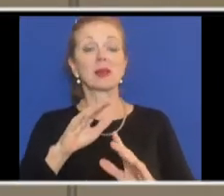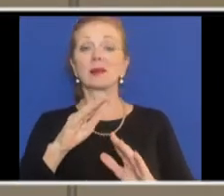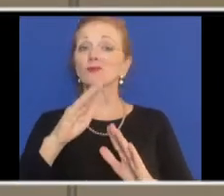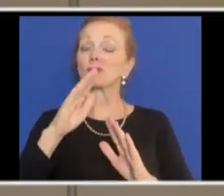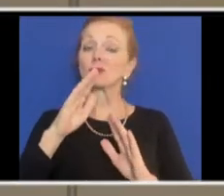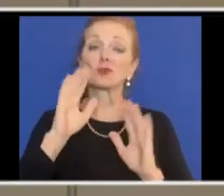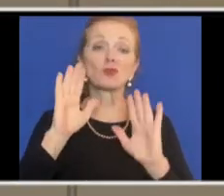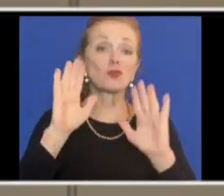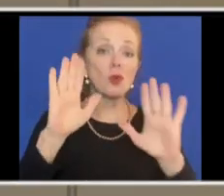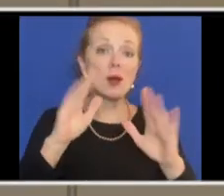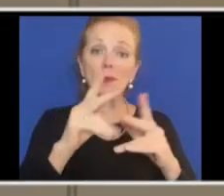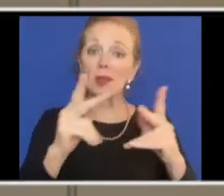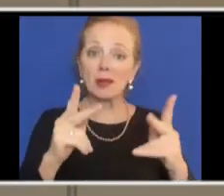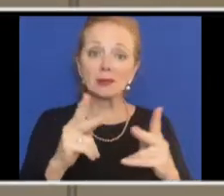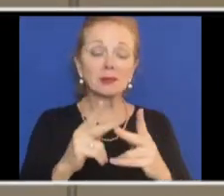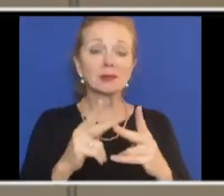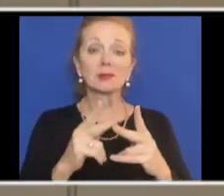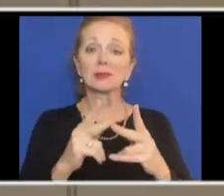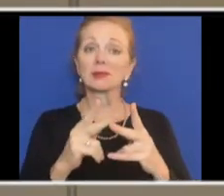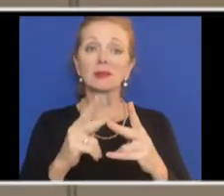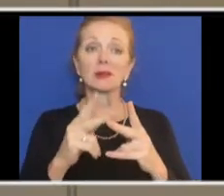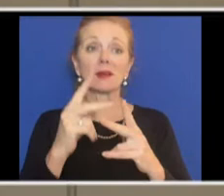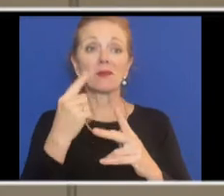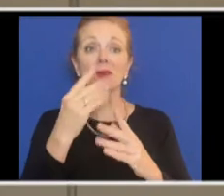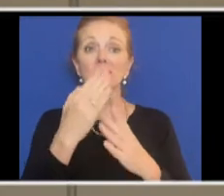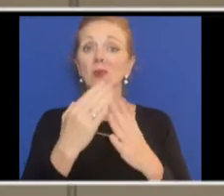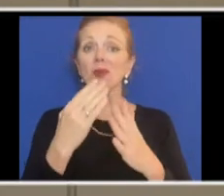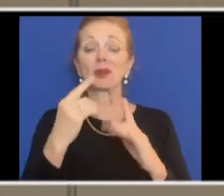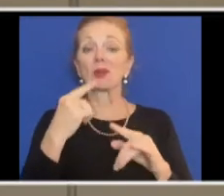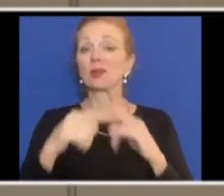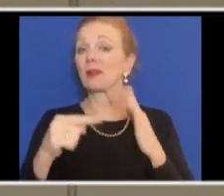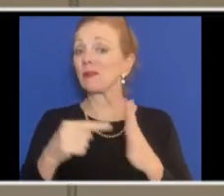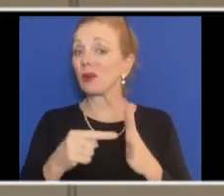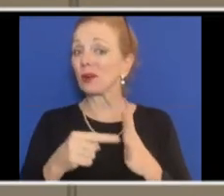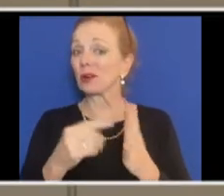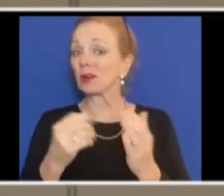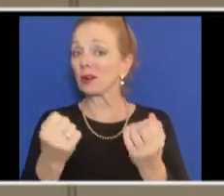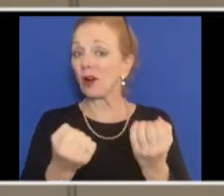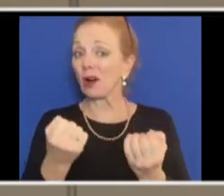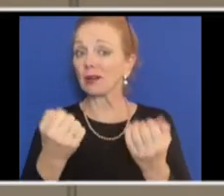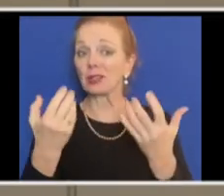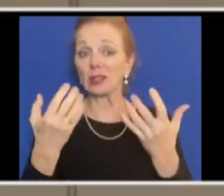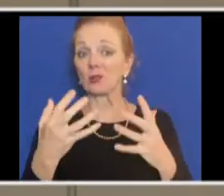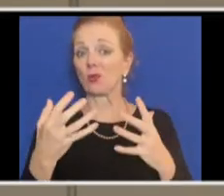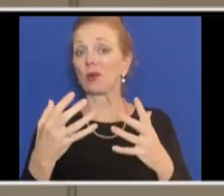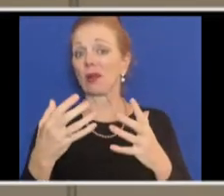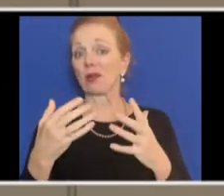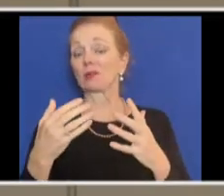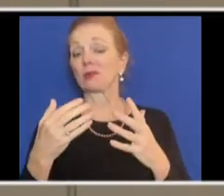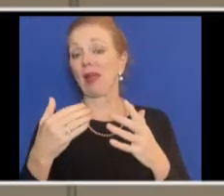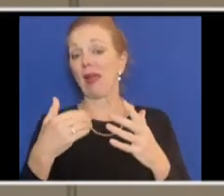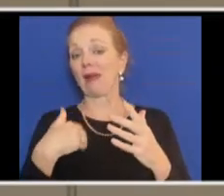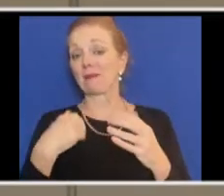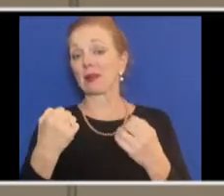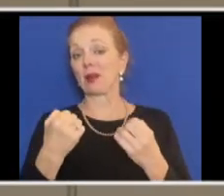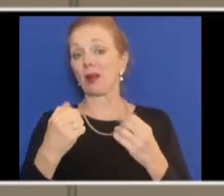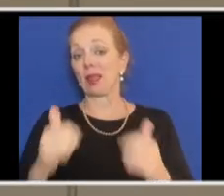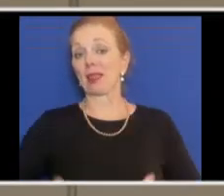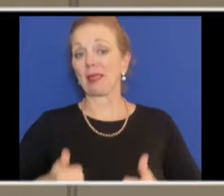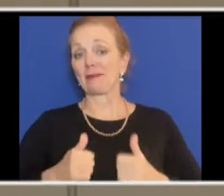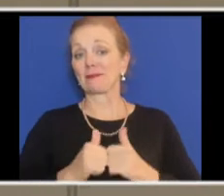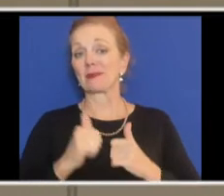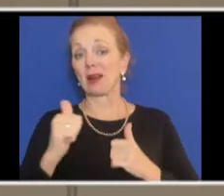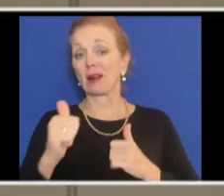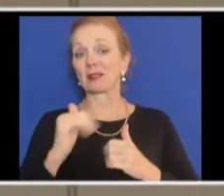somebody who didn't couldn't afford a car or didn't want to have a car to live far away